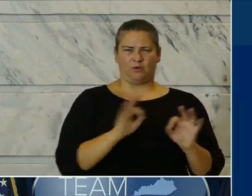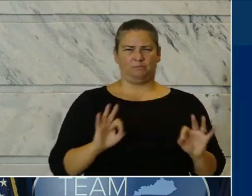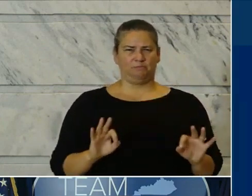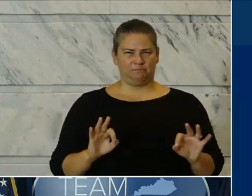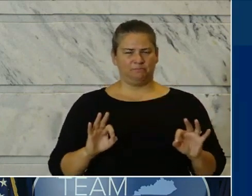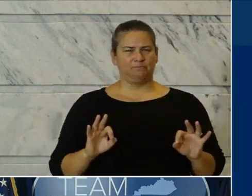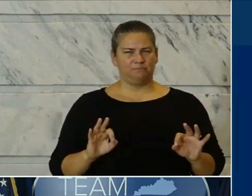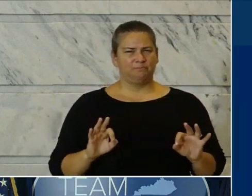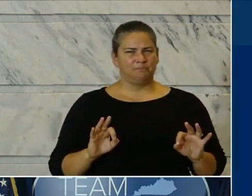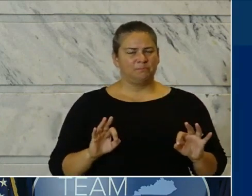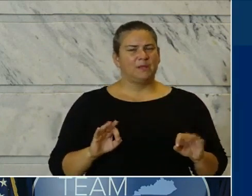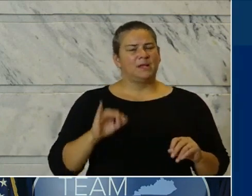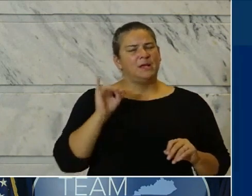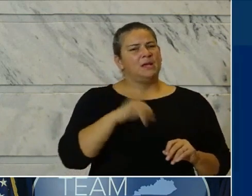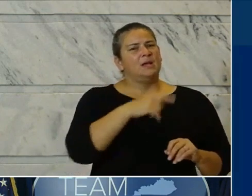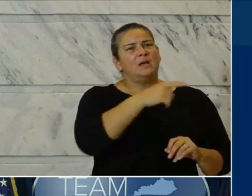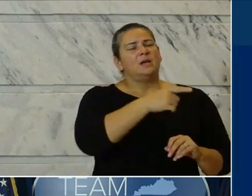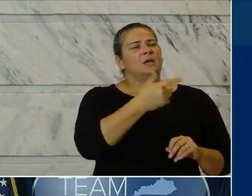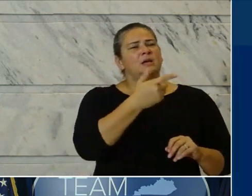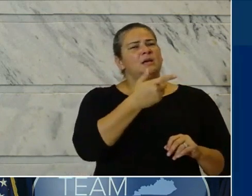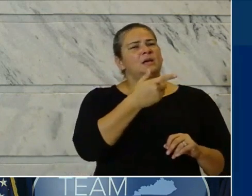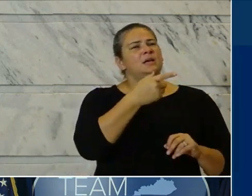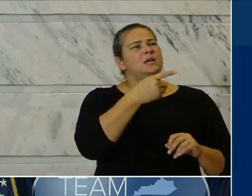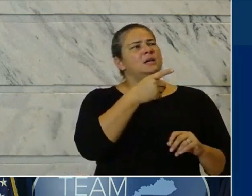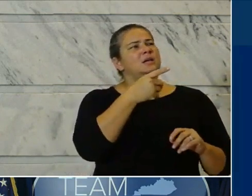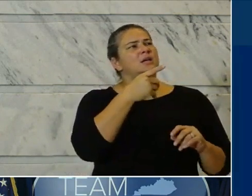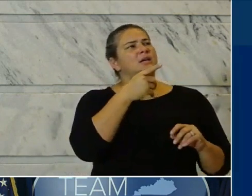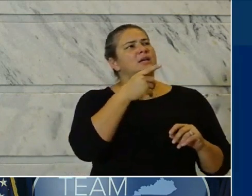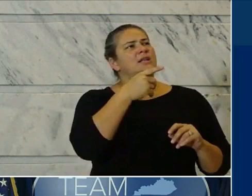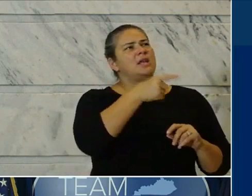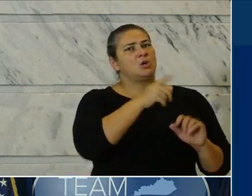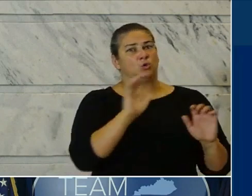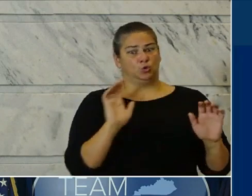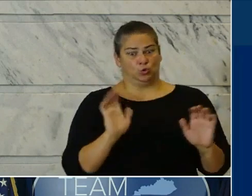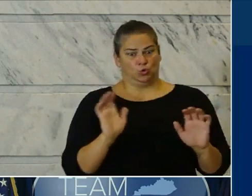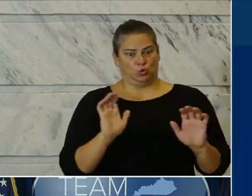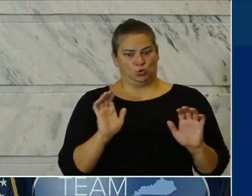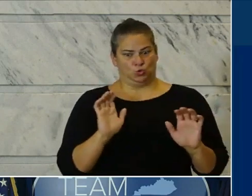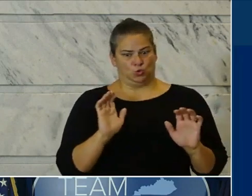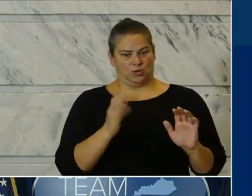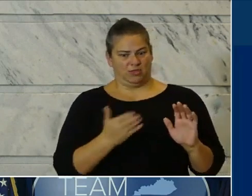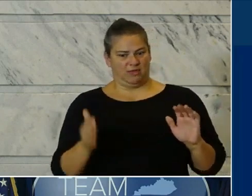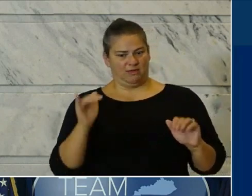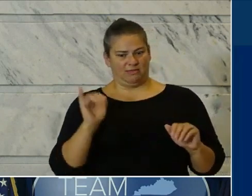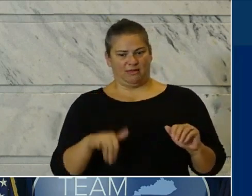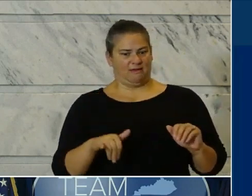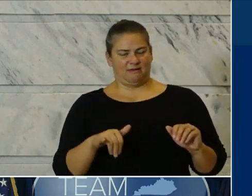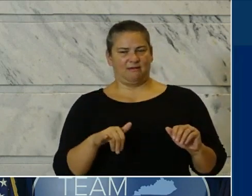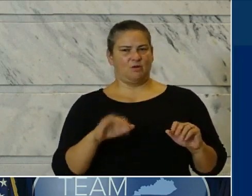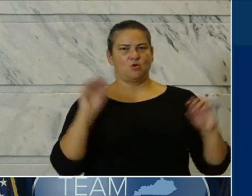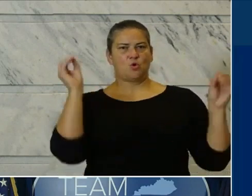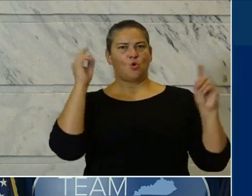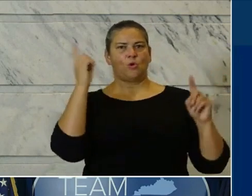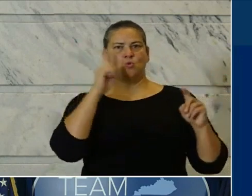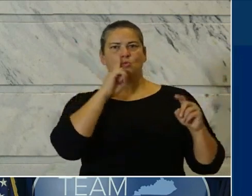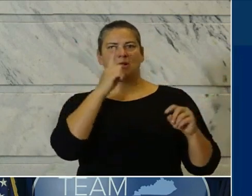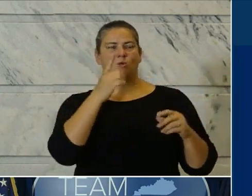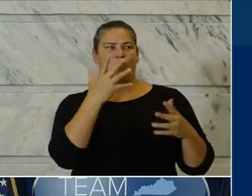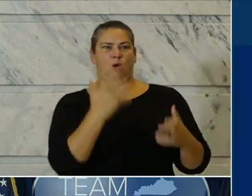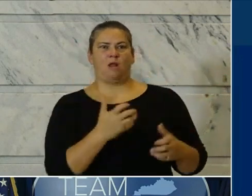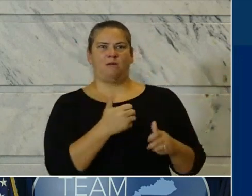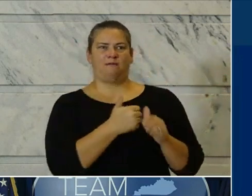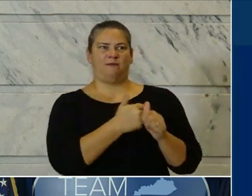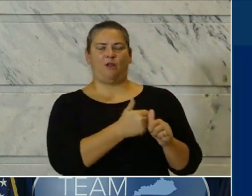seeks, but makes them a part of a special fraternity. Yesterday, we celebrated